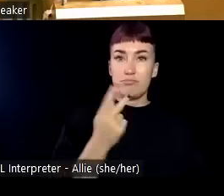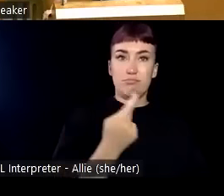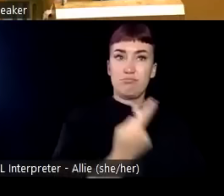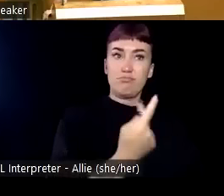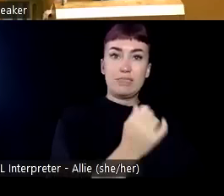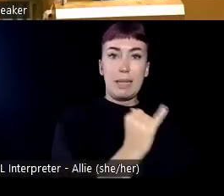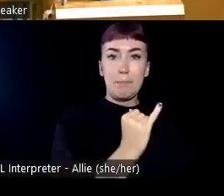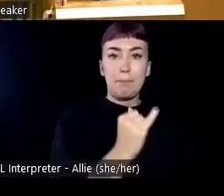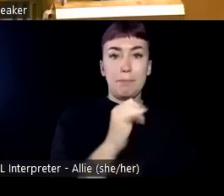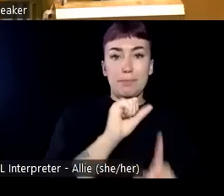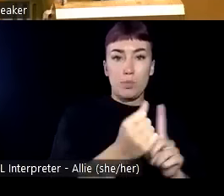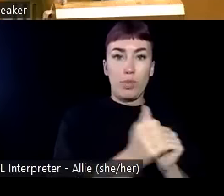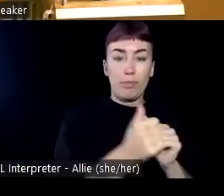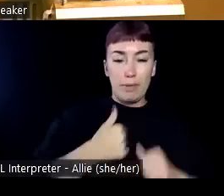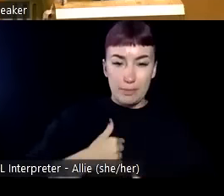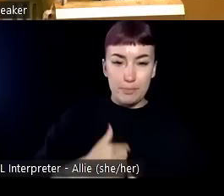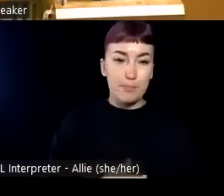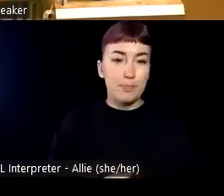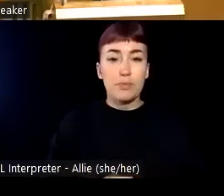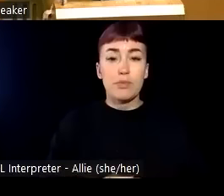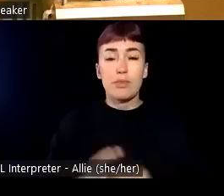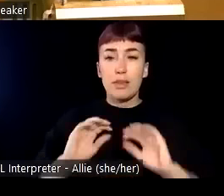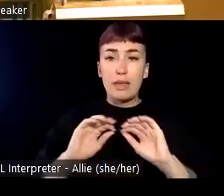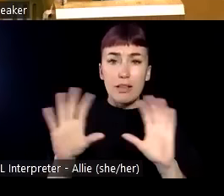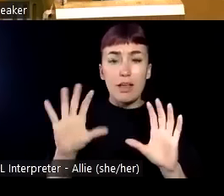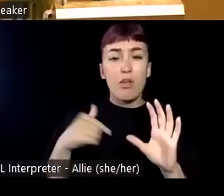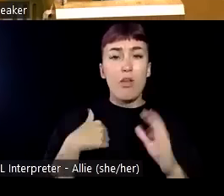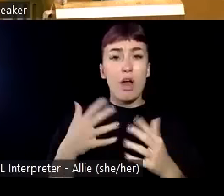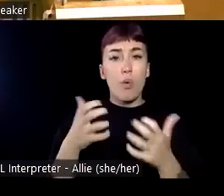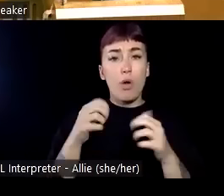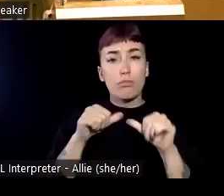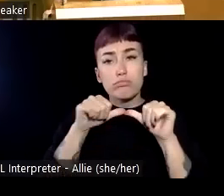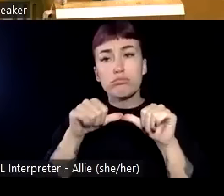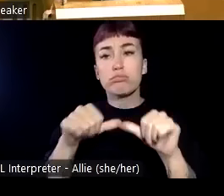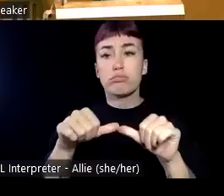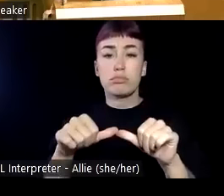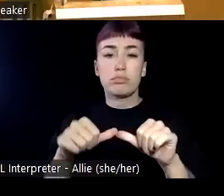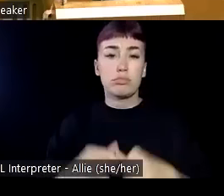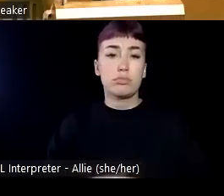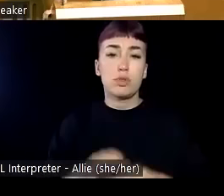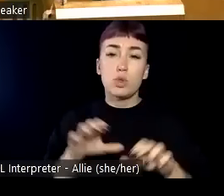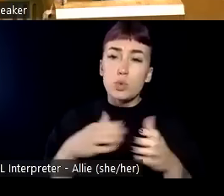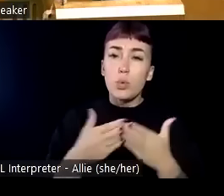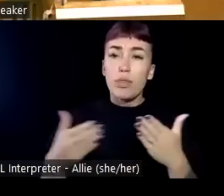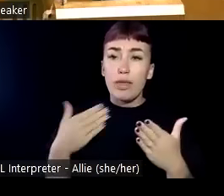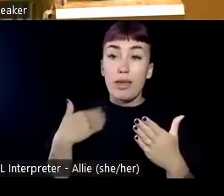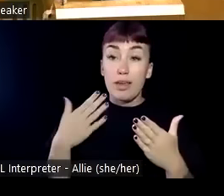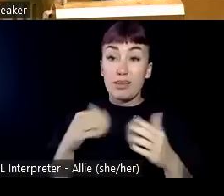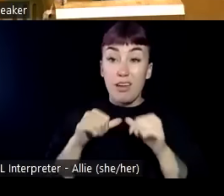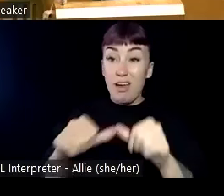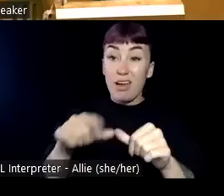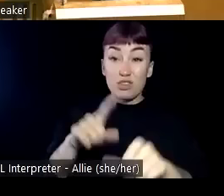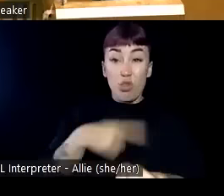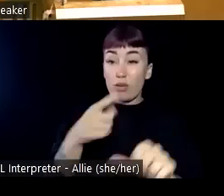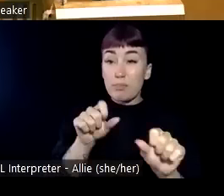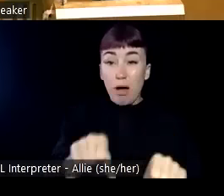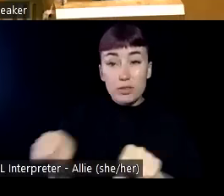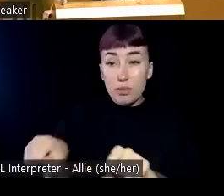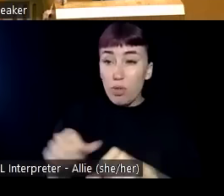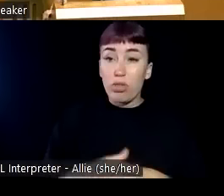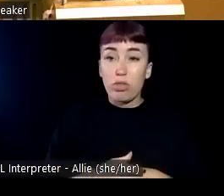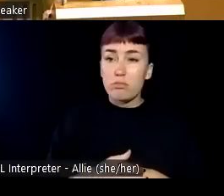And that, you know, it's clear that I want to continue to do things as long as I am able to do them